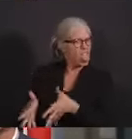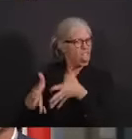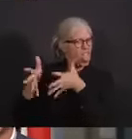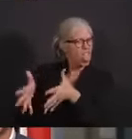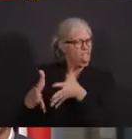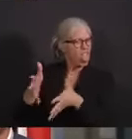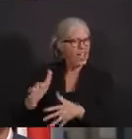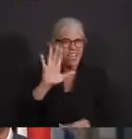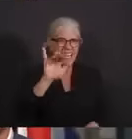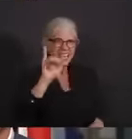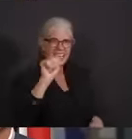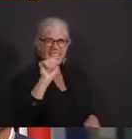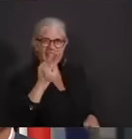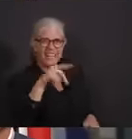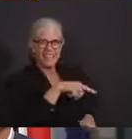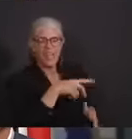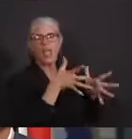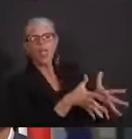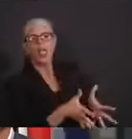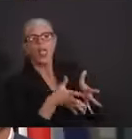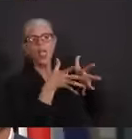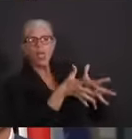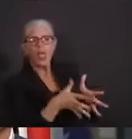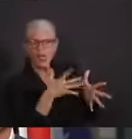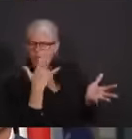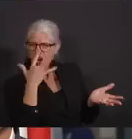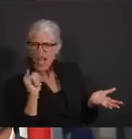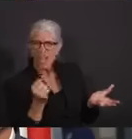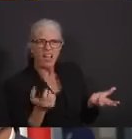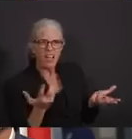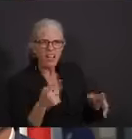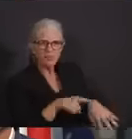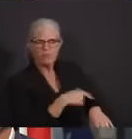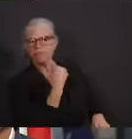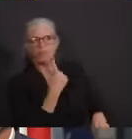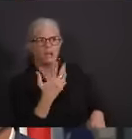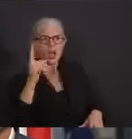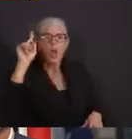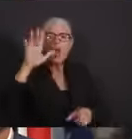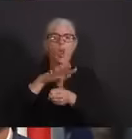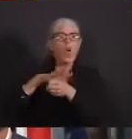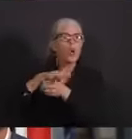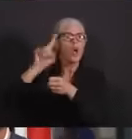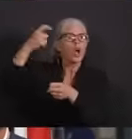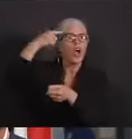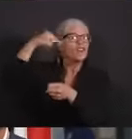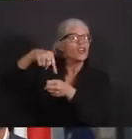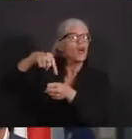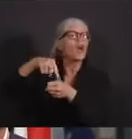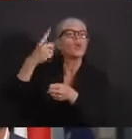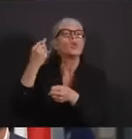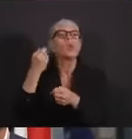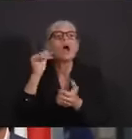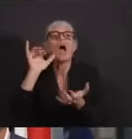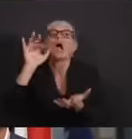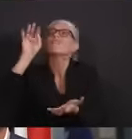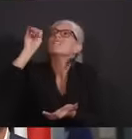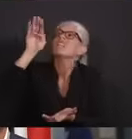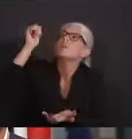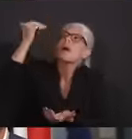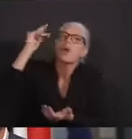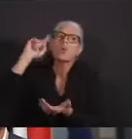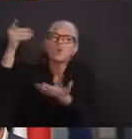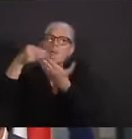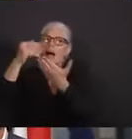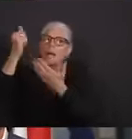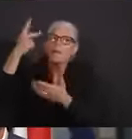debris. I mean, and a lot of it is the local governments are worried what FEMA's going to reimburse and this and that.